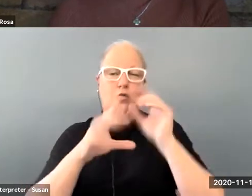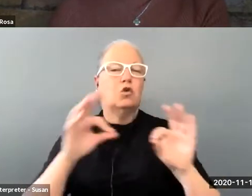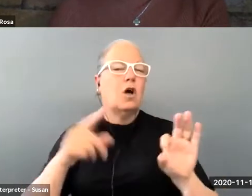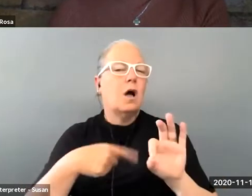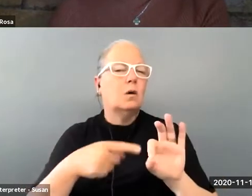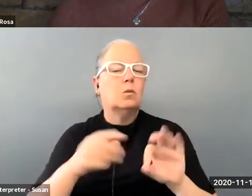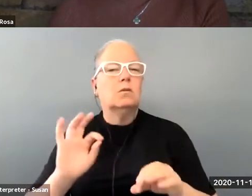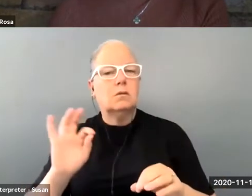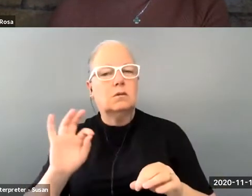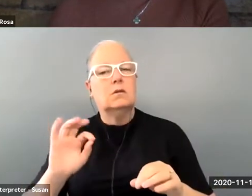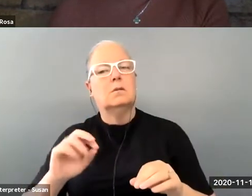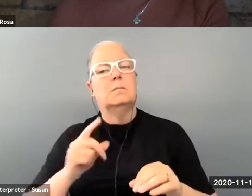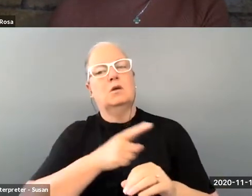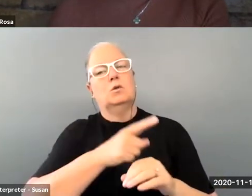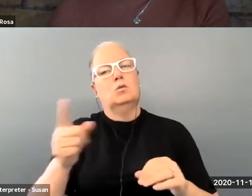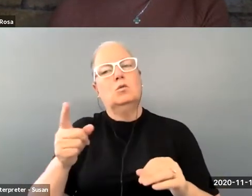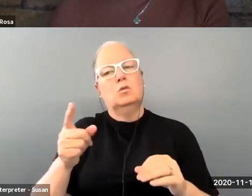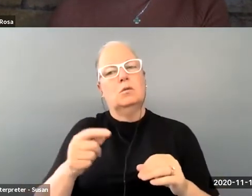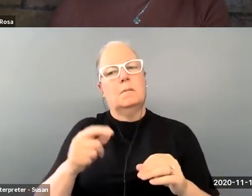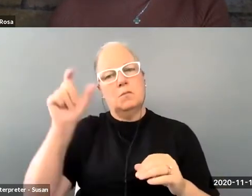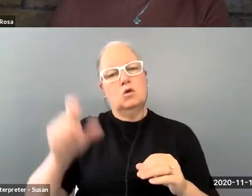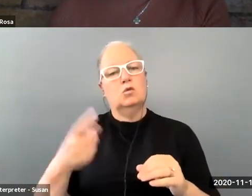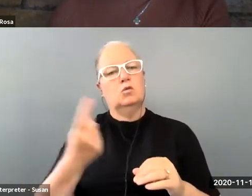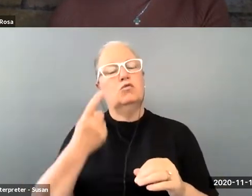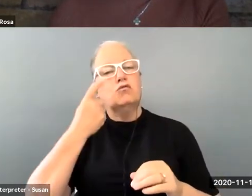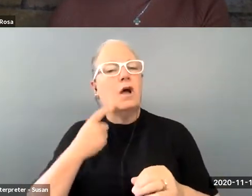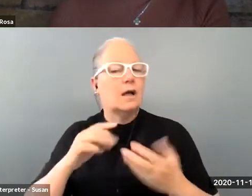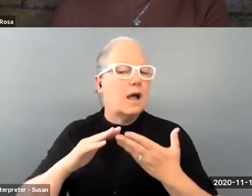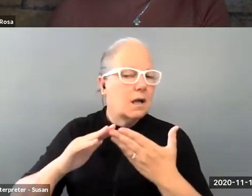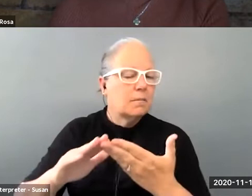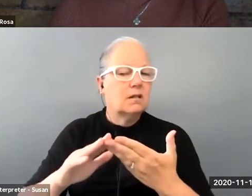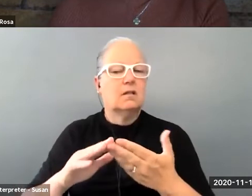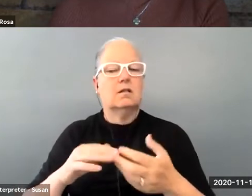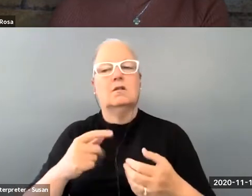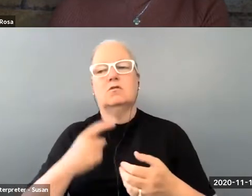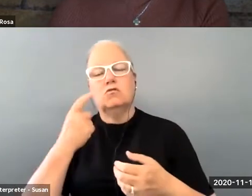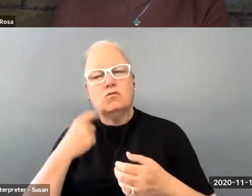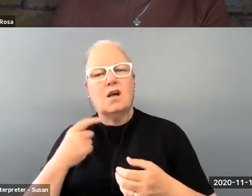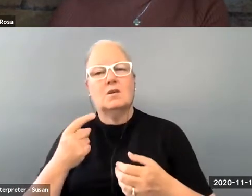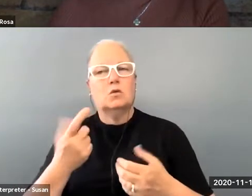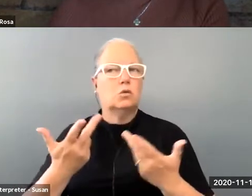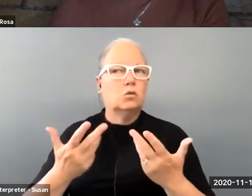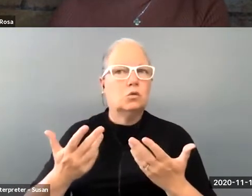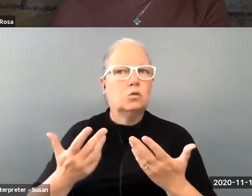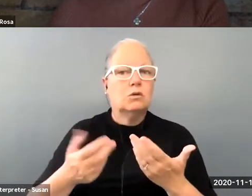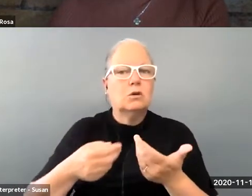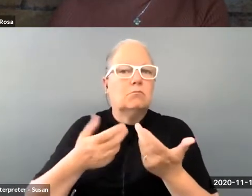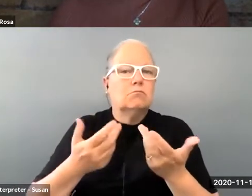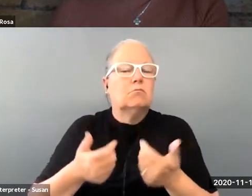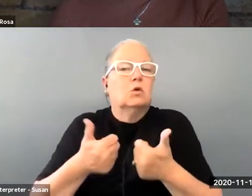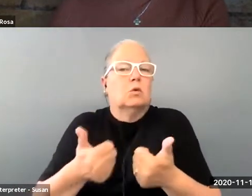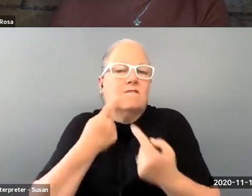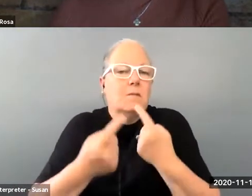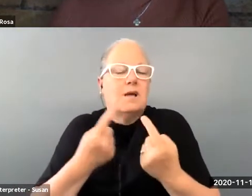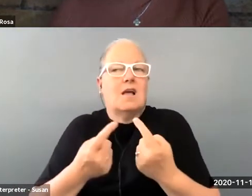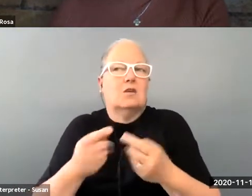just being someone who is trying to be helpful and useful and to spread information and to